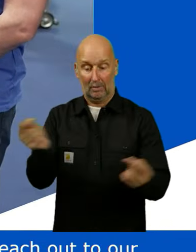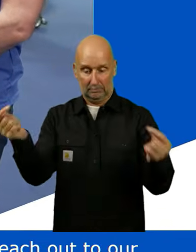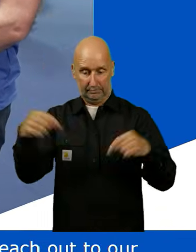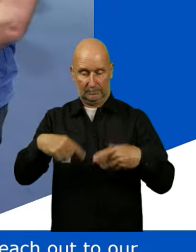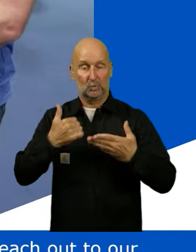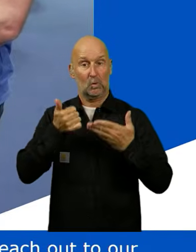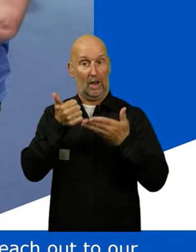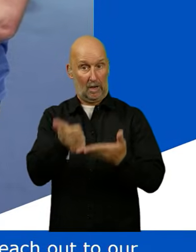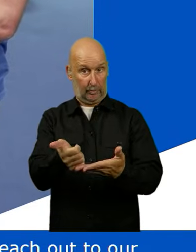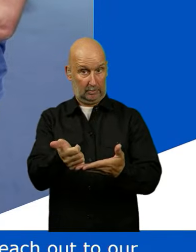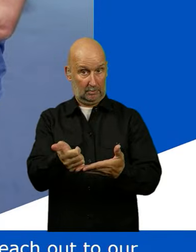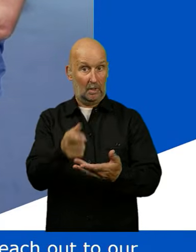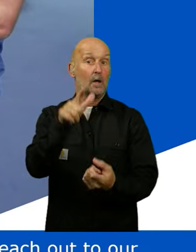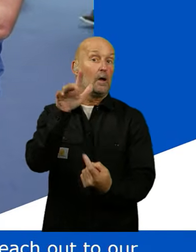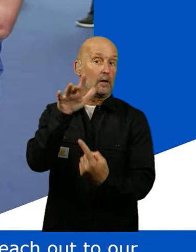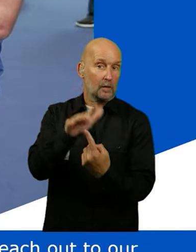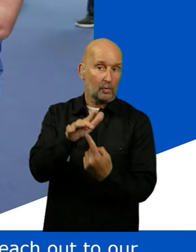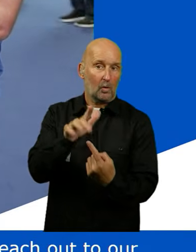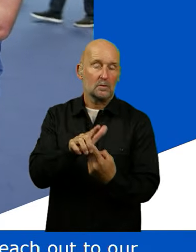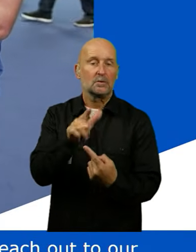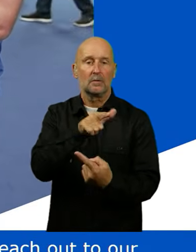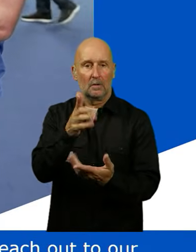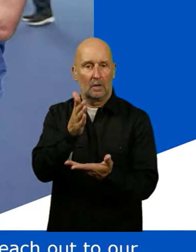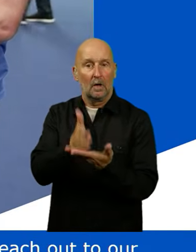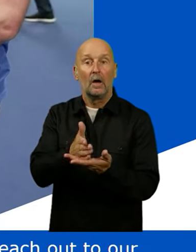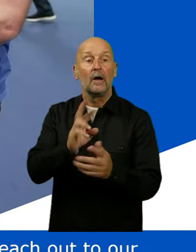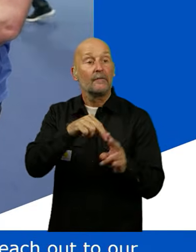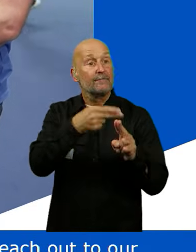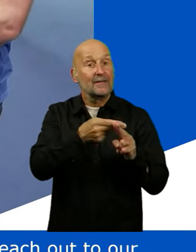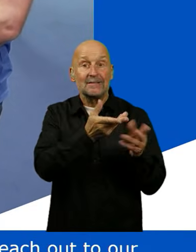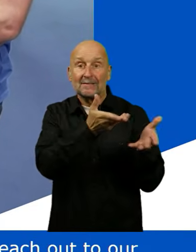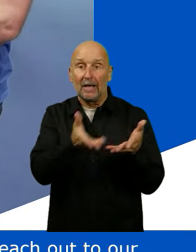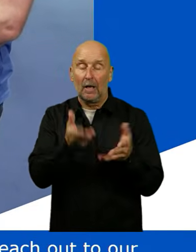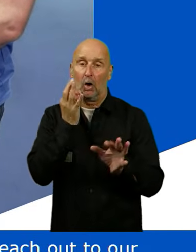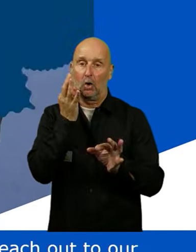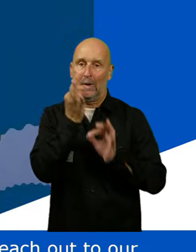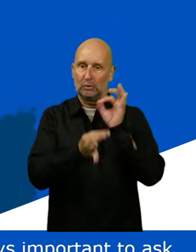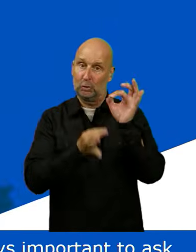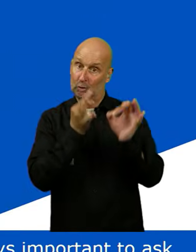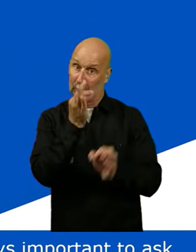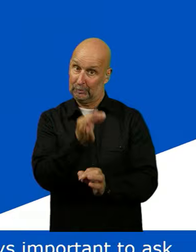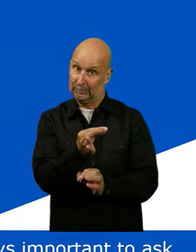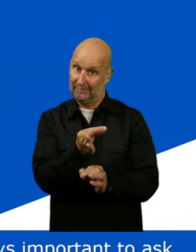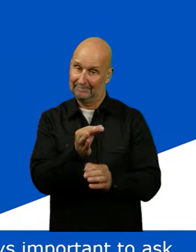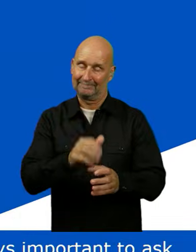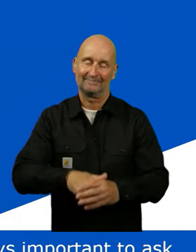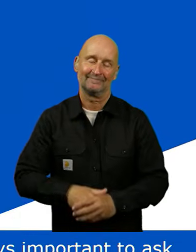help, and it's always important to ask the right questions when you visit your dealer.